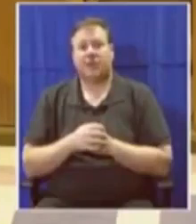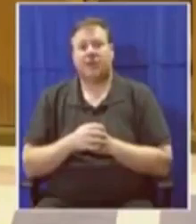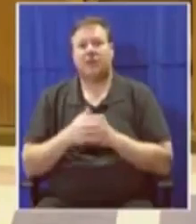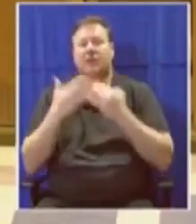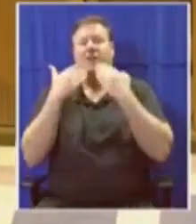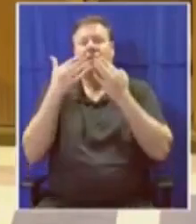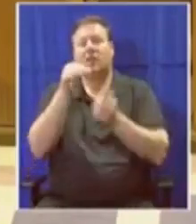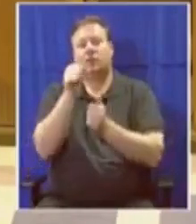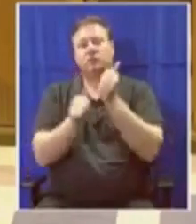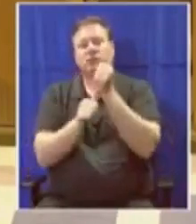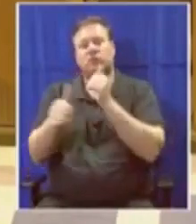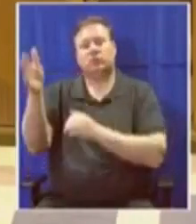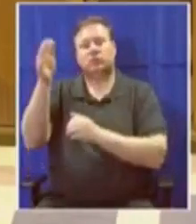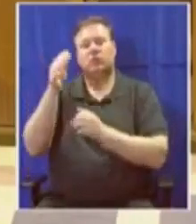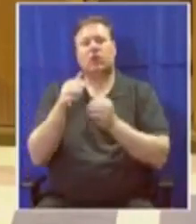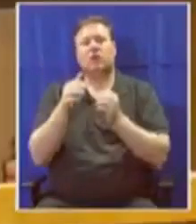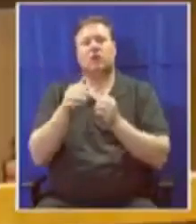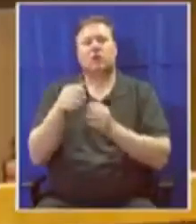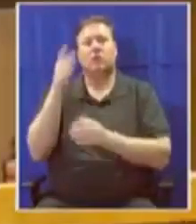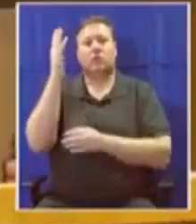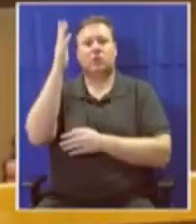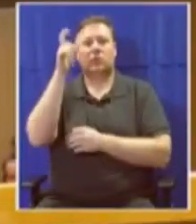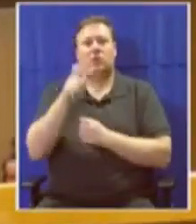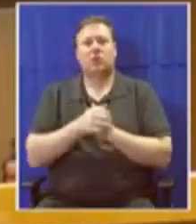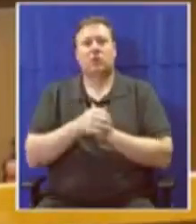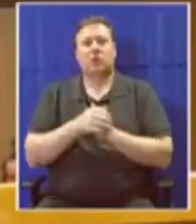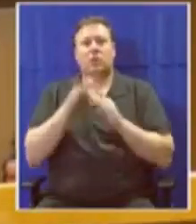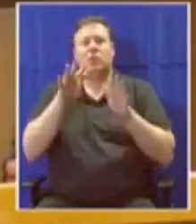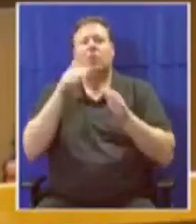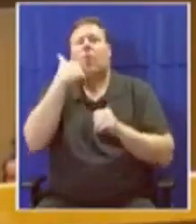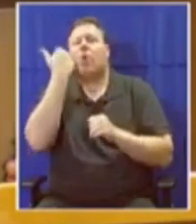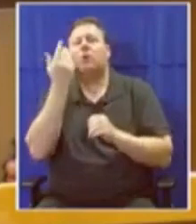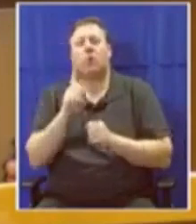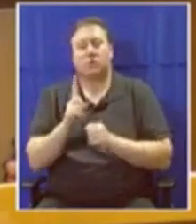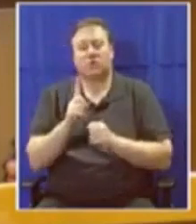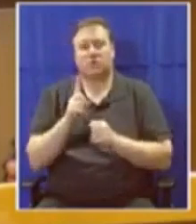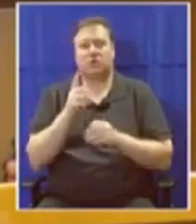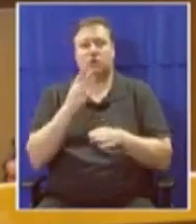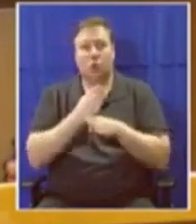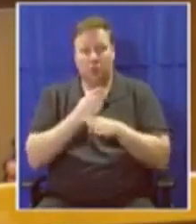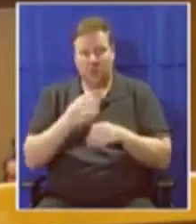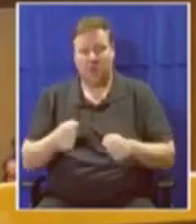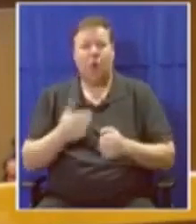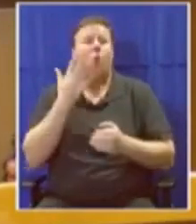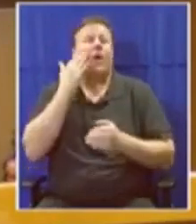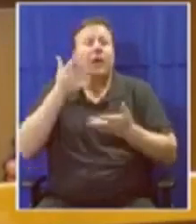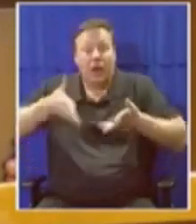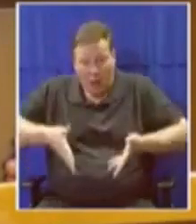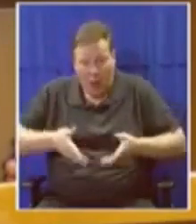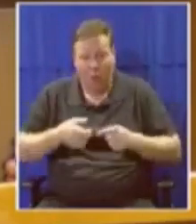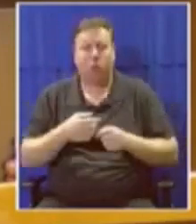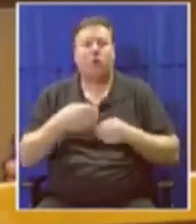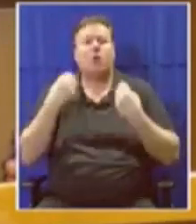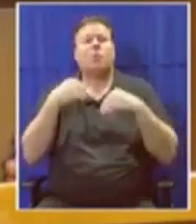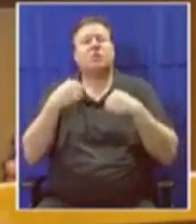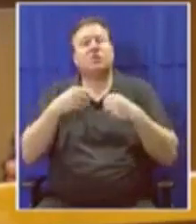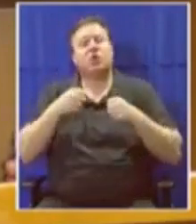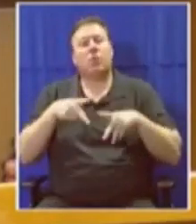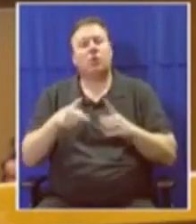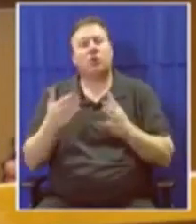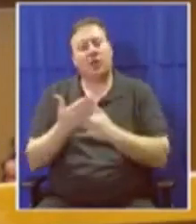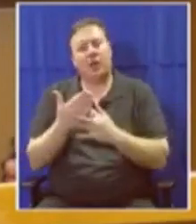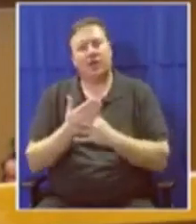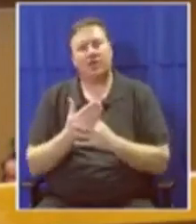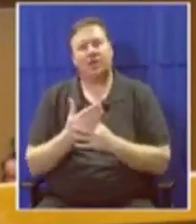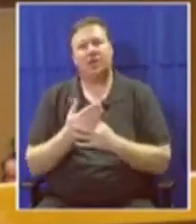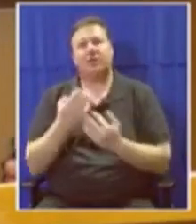Thank you, Chairperson. Chairperson, what people want is jobs. They want them now. People want access to business opportunities. People want